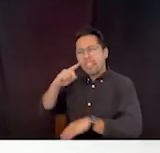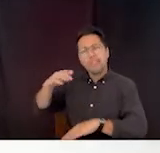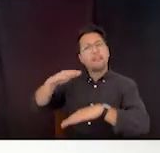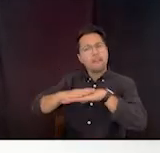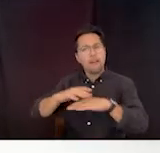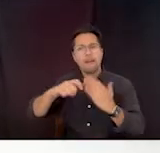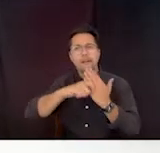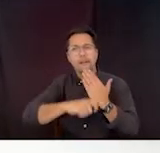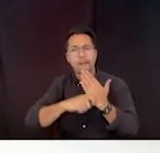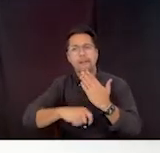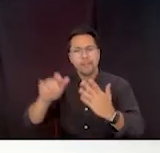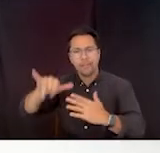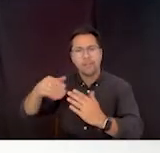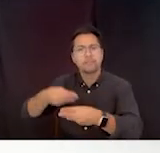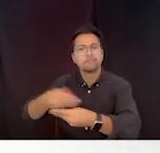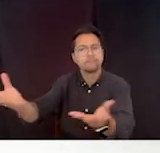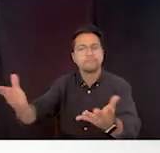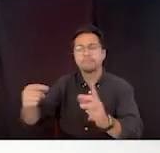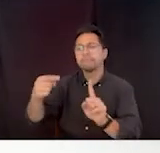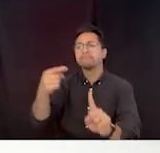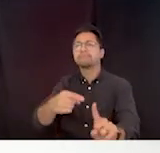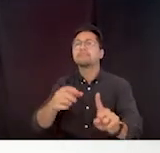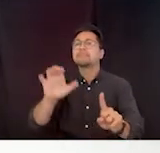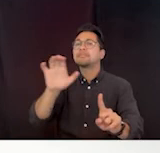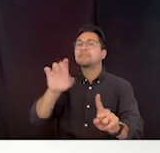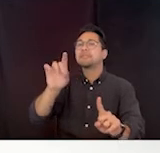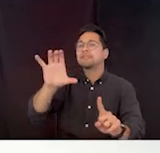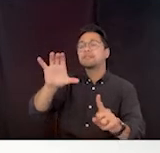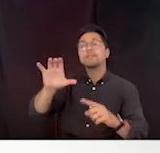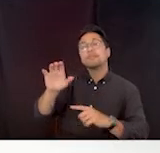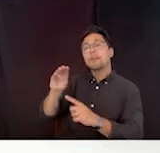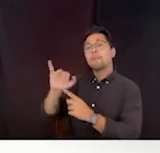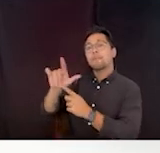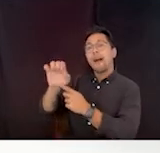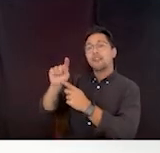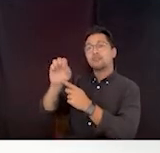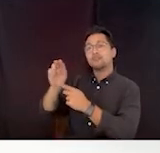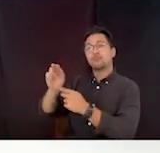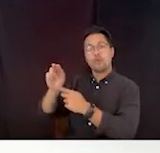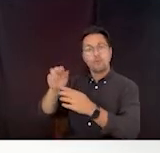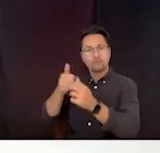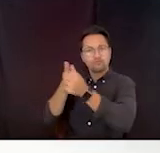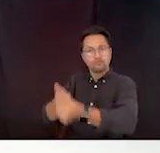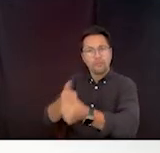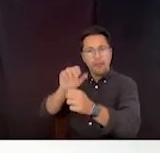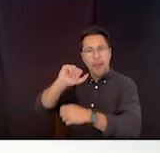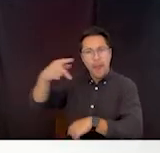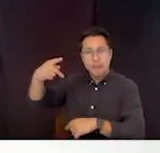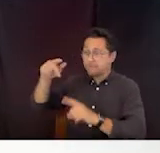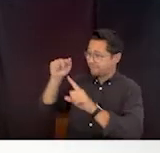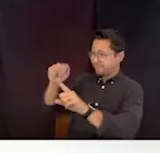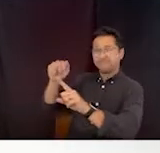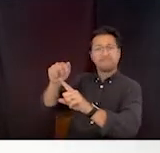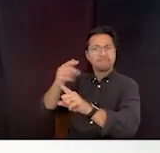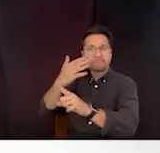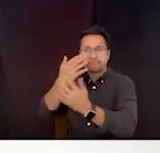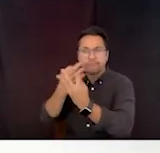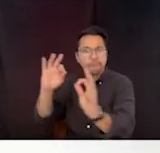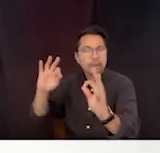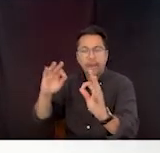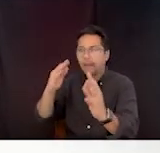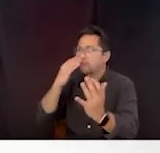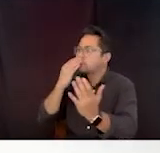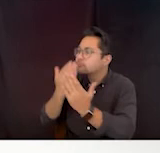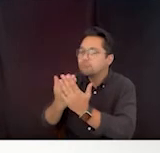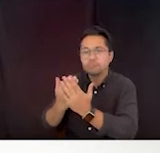handout. It is the CDC's Milestone Tracker app, and that's a really good free resource that you can put on your phone and